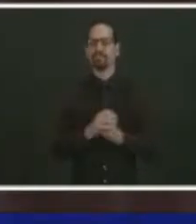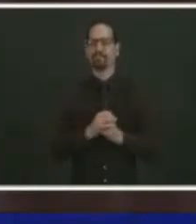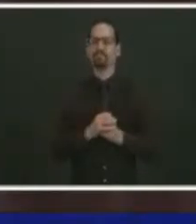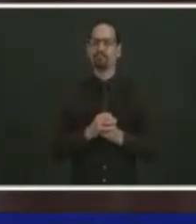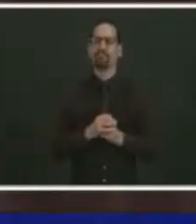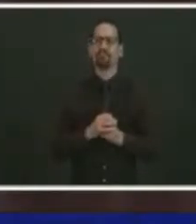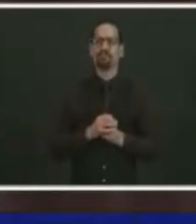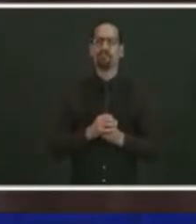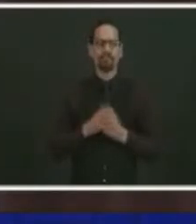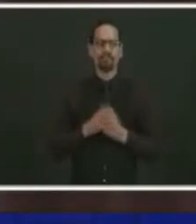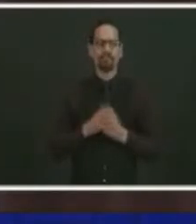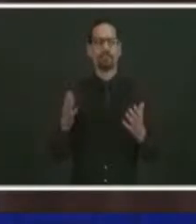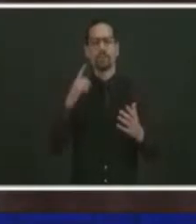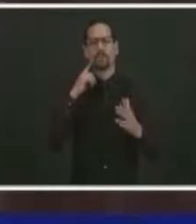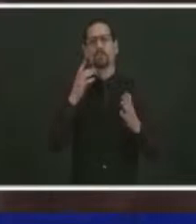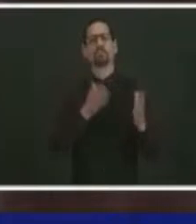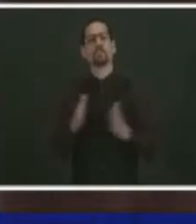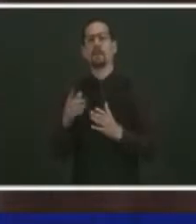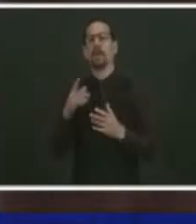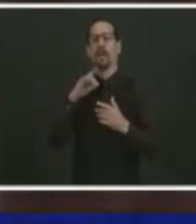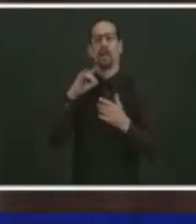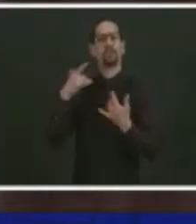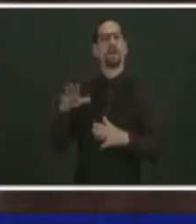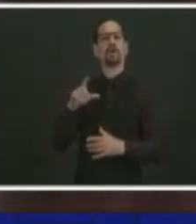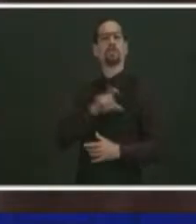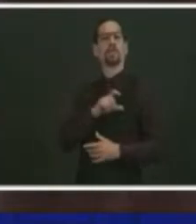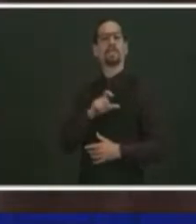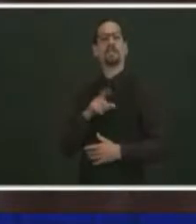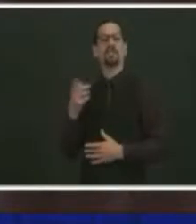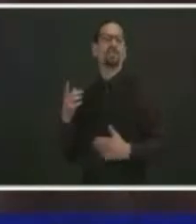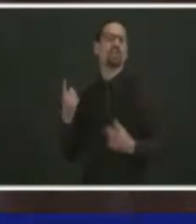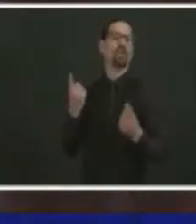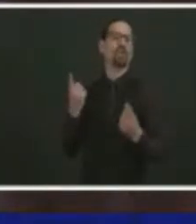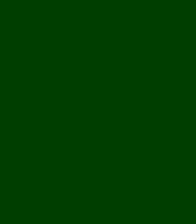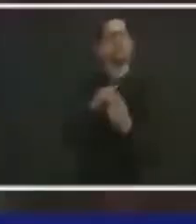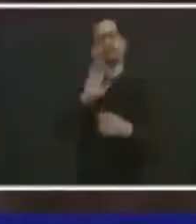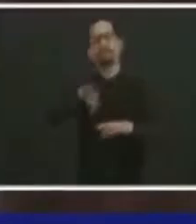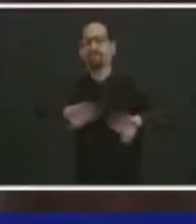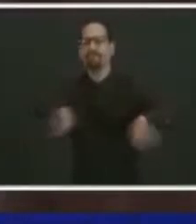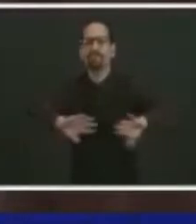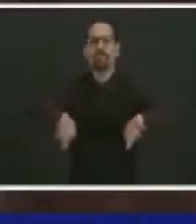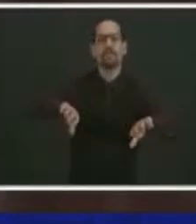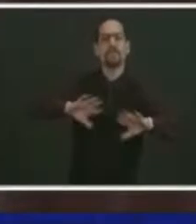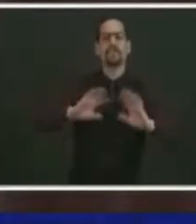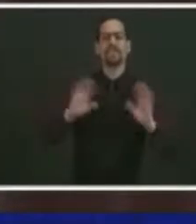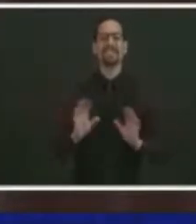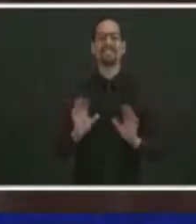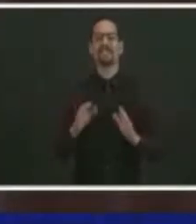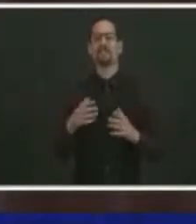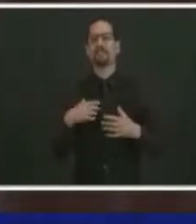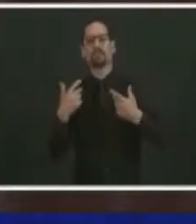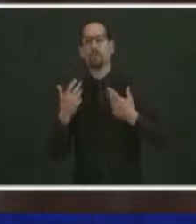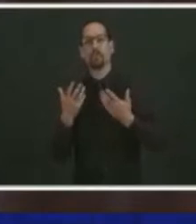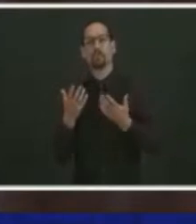enforcement approach to peaceful protests, I don't think is a good strategy, but maybe we are testing.